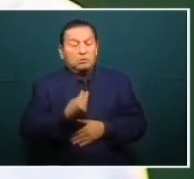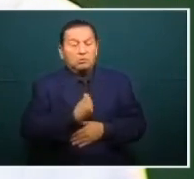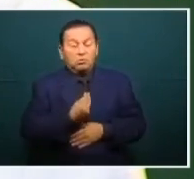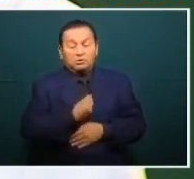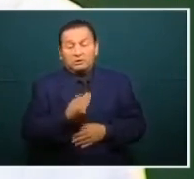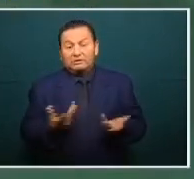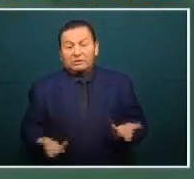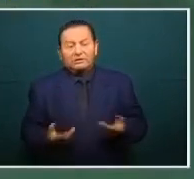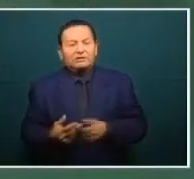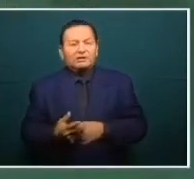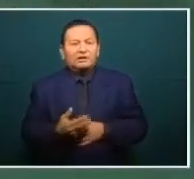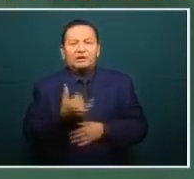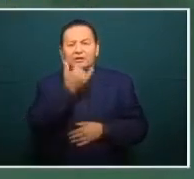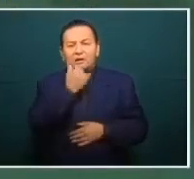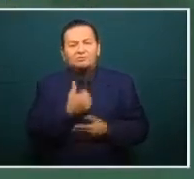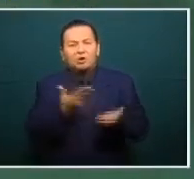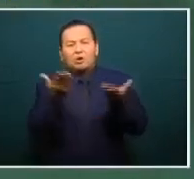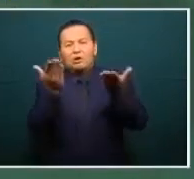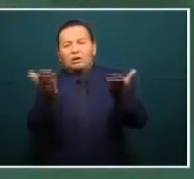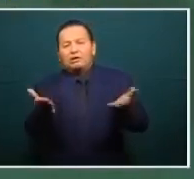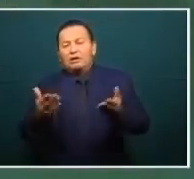I can resist a very long time.